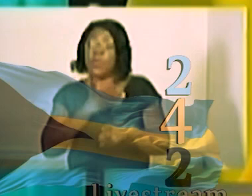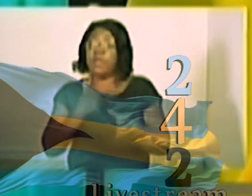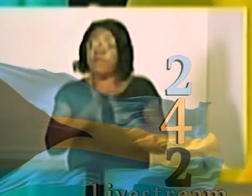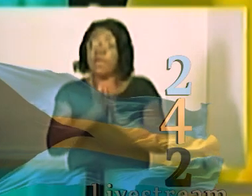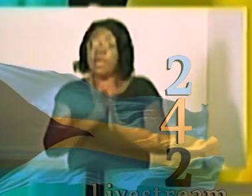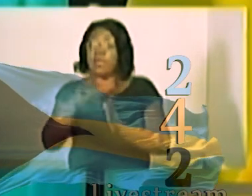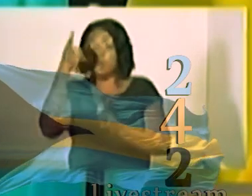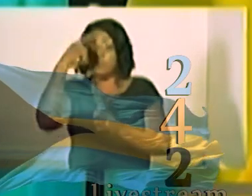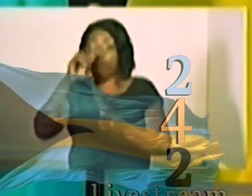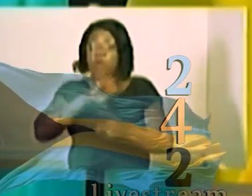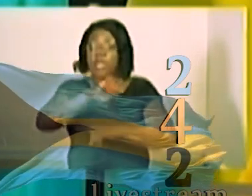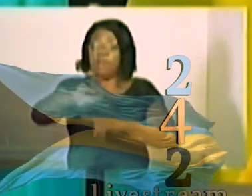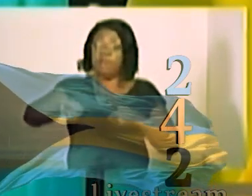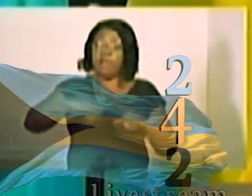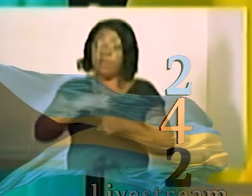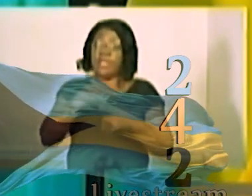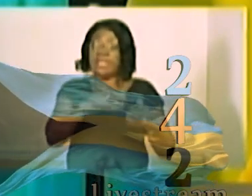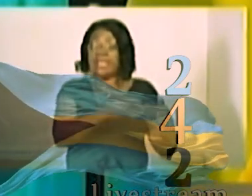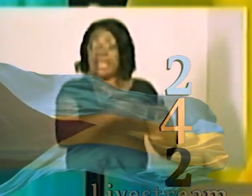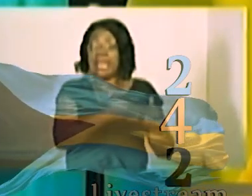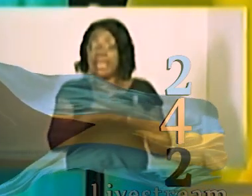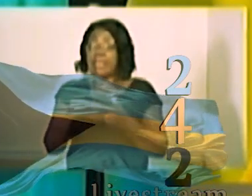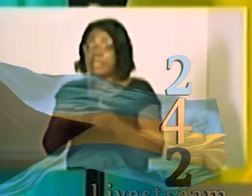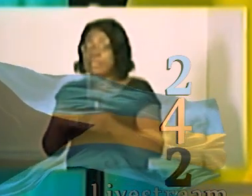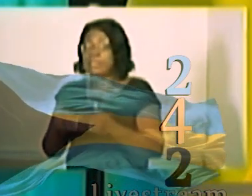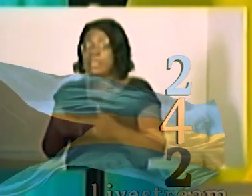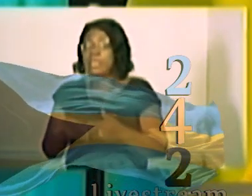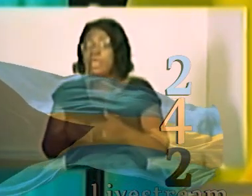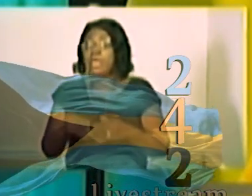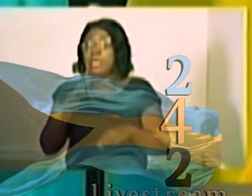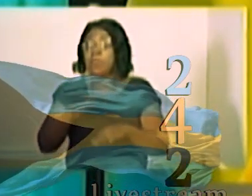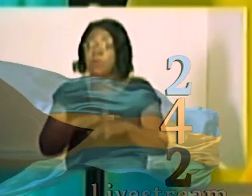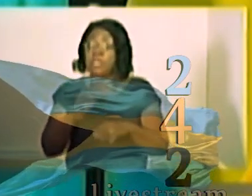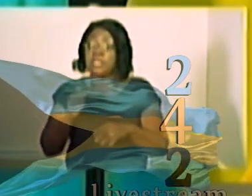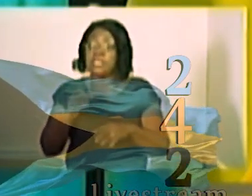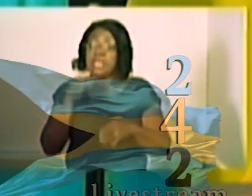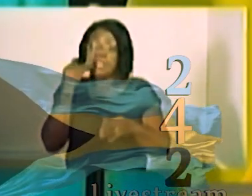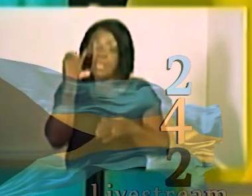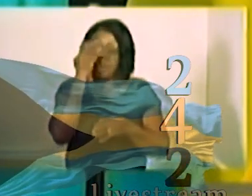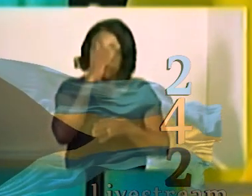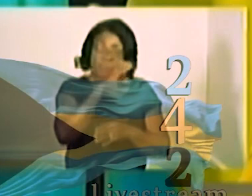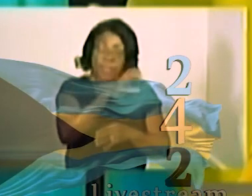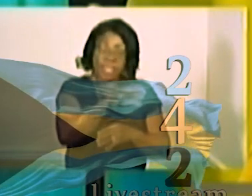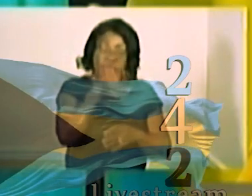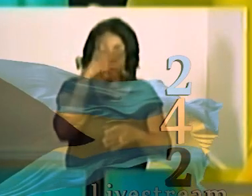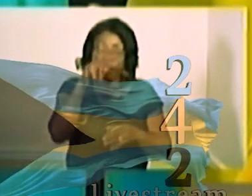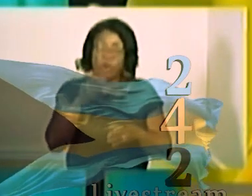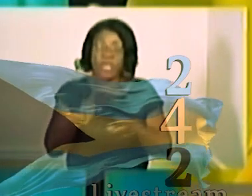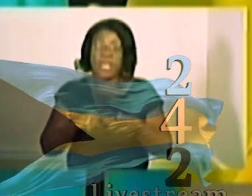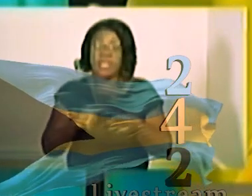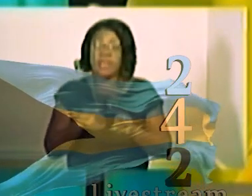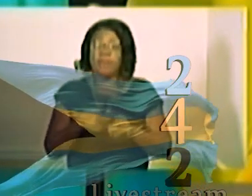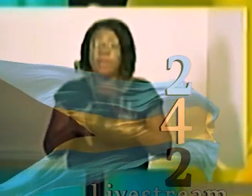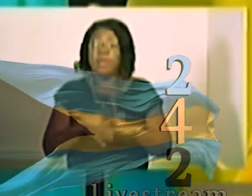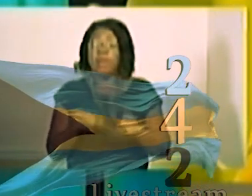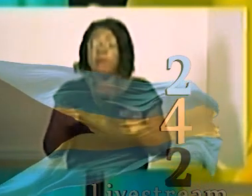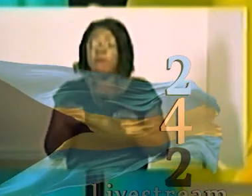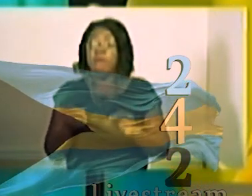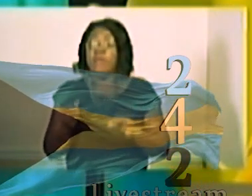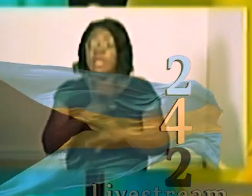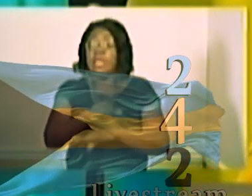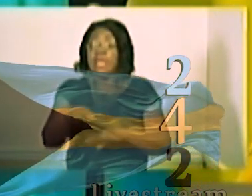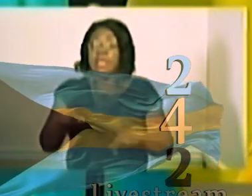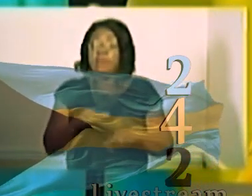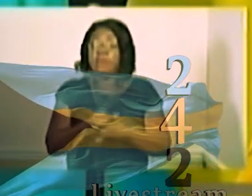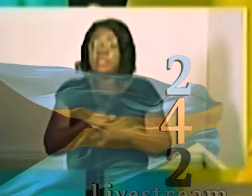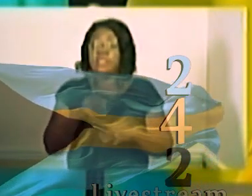for environmental guidance and on-site inspection for a number of potential